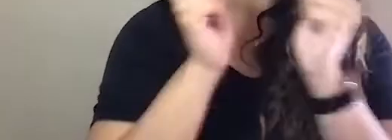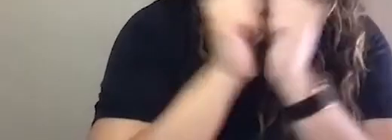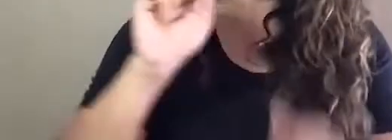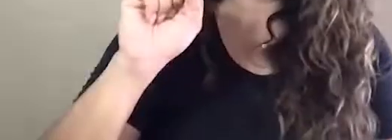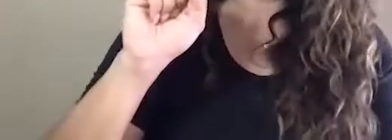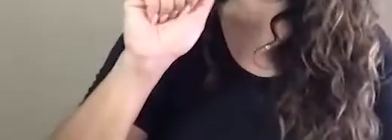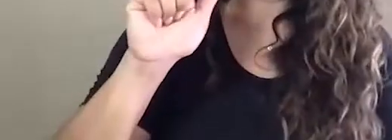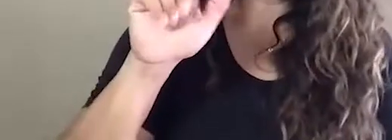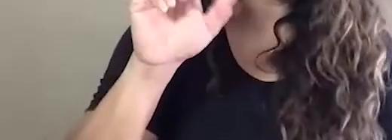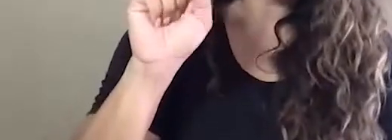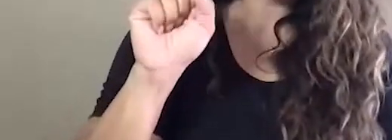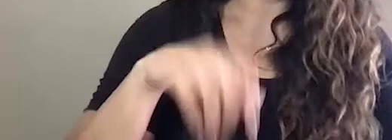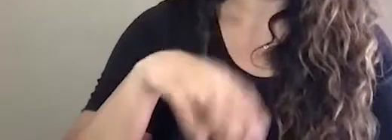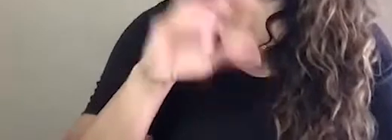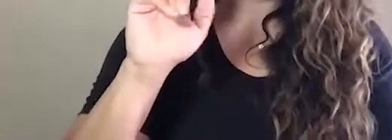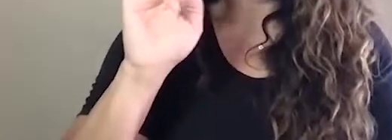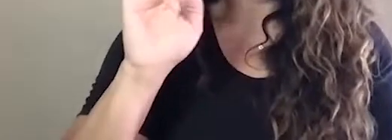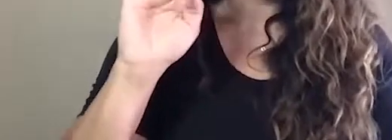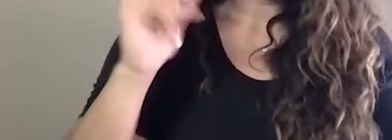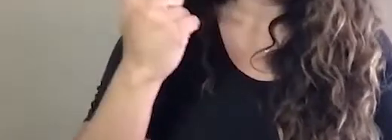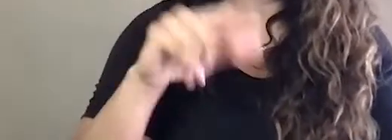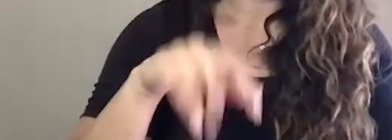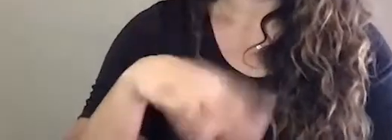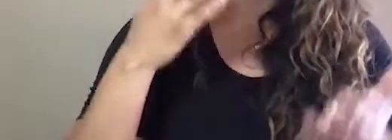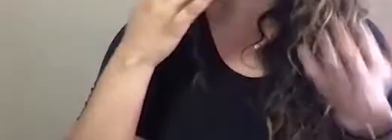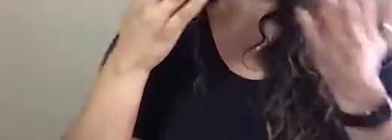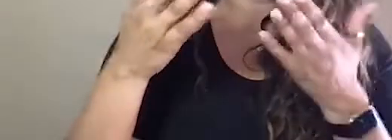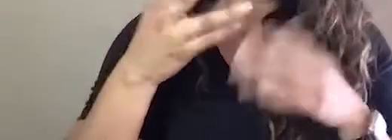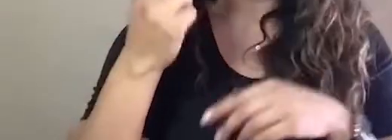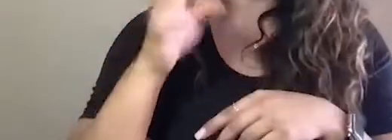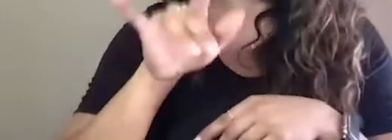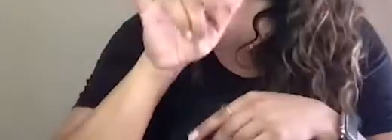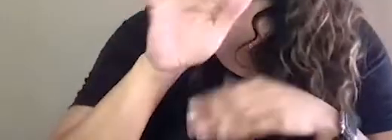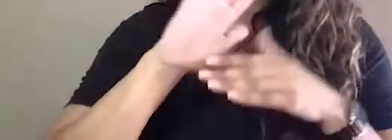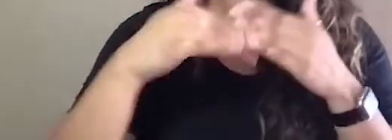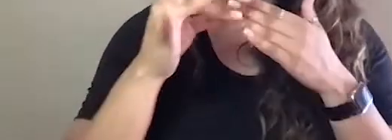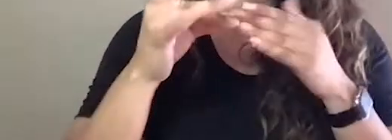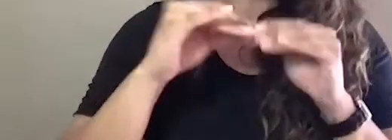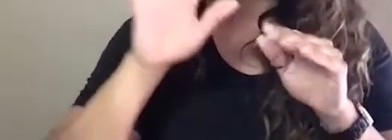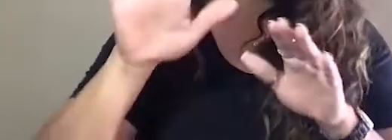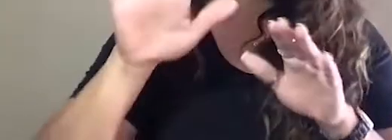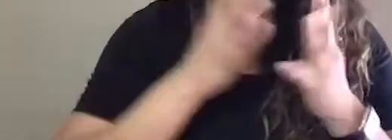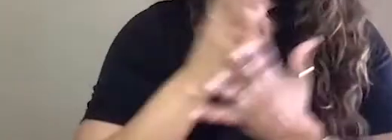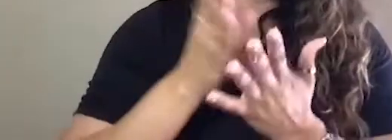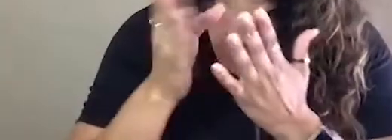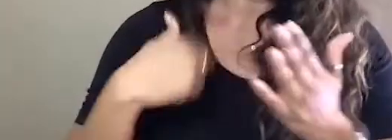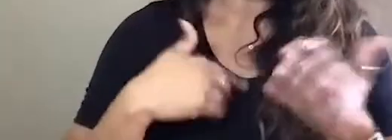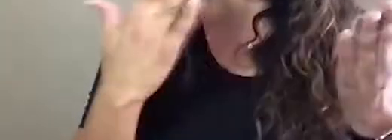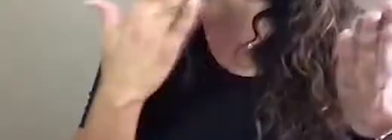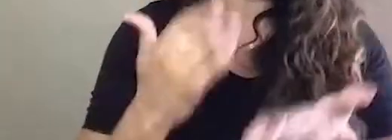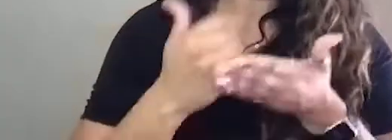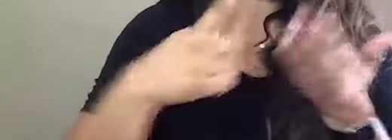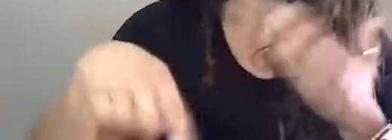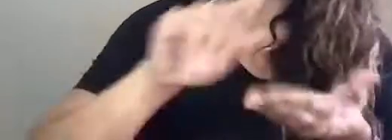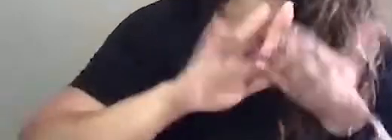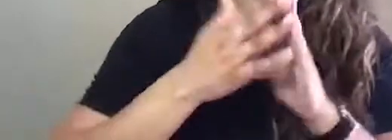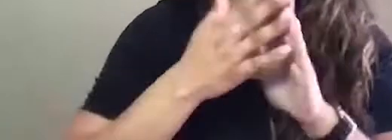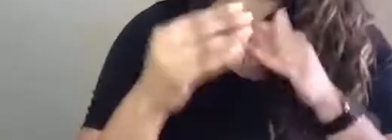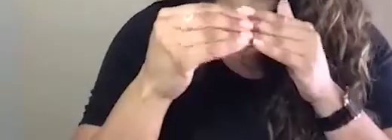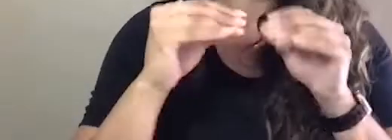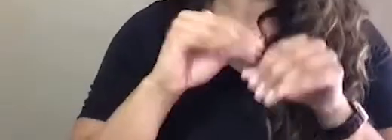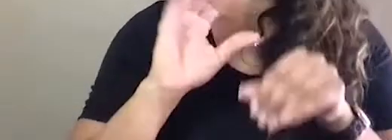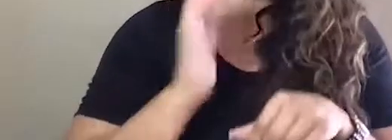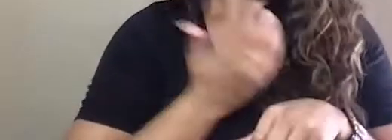CMS, Marketing, and Service Hubs all recognized as leaders in their respective fields. And we're here to help you become leaders in our